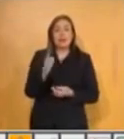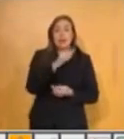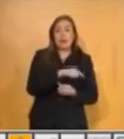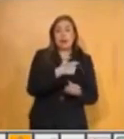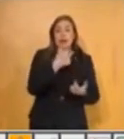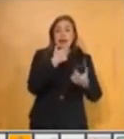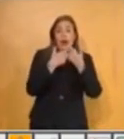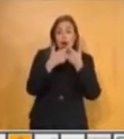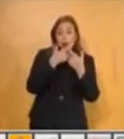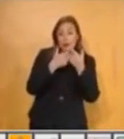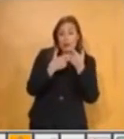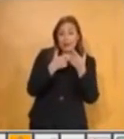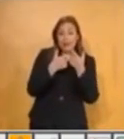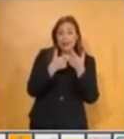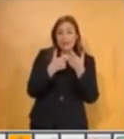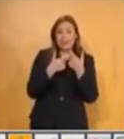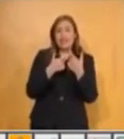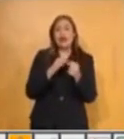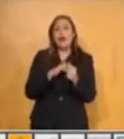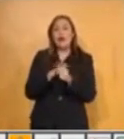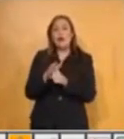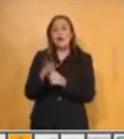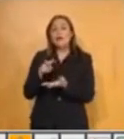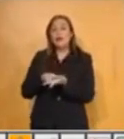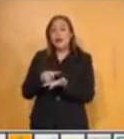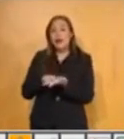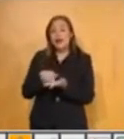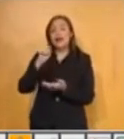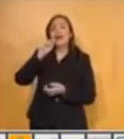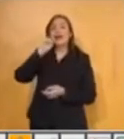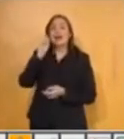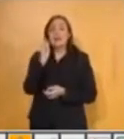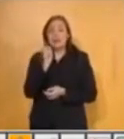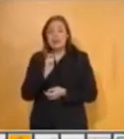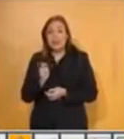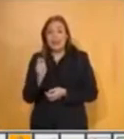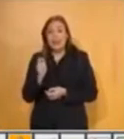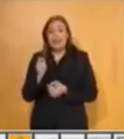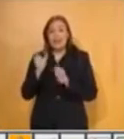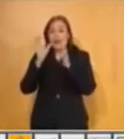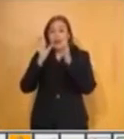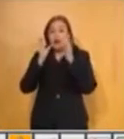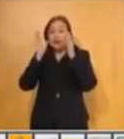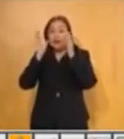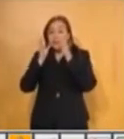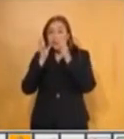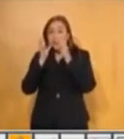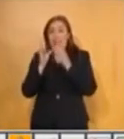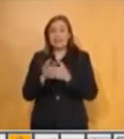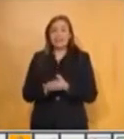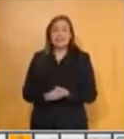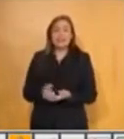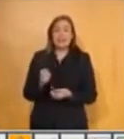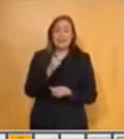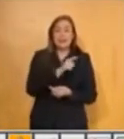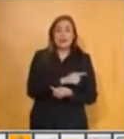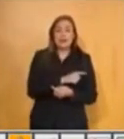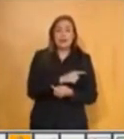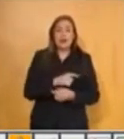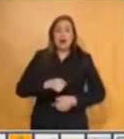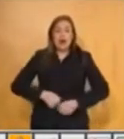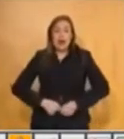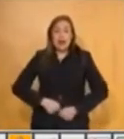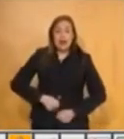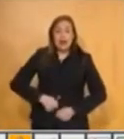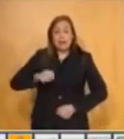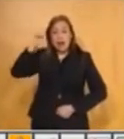or humor, we can say friendship and confidence. For Western, we can